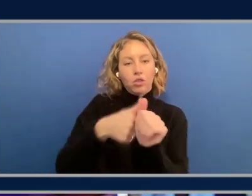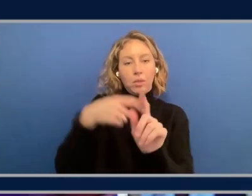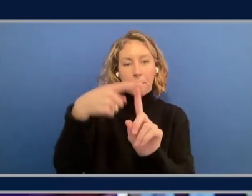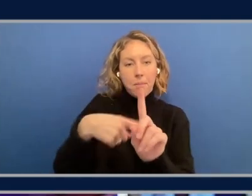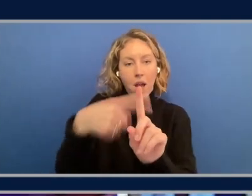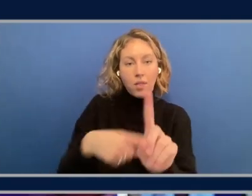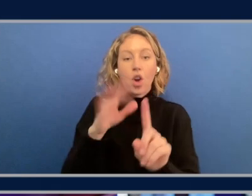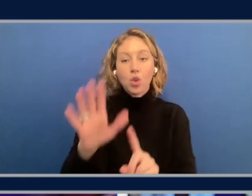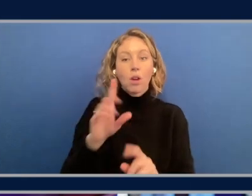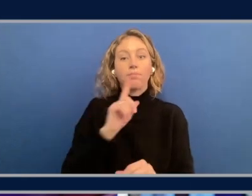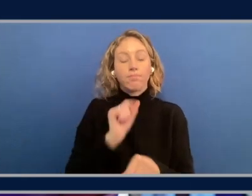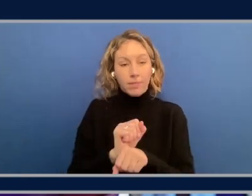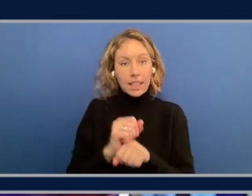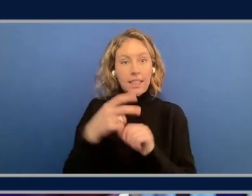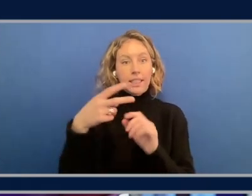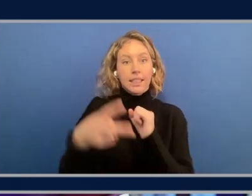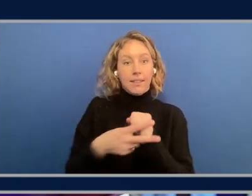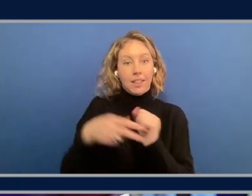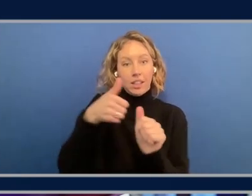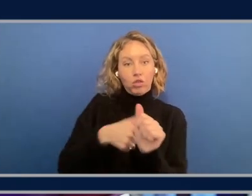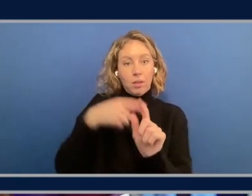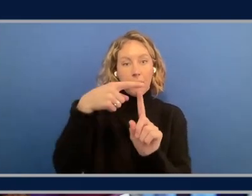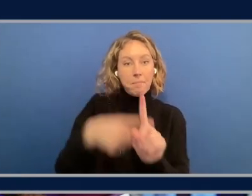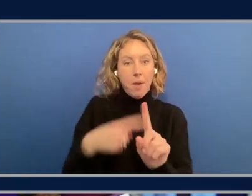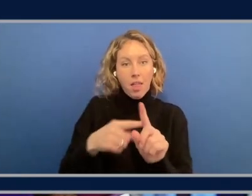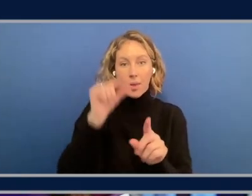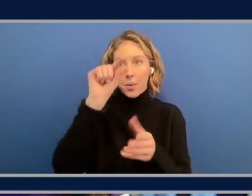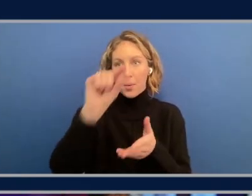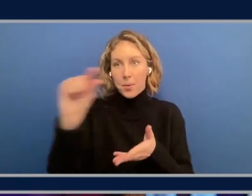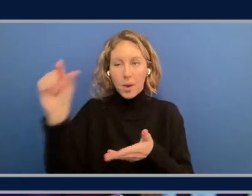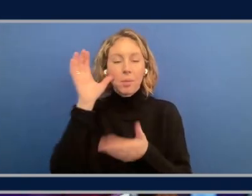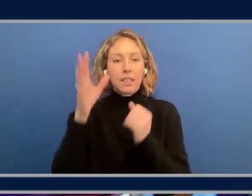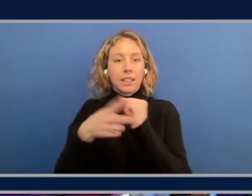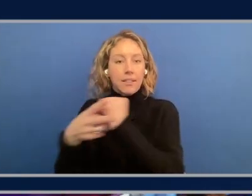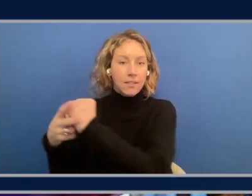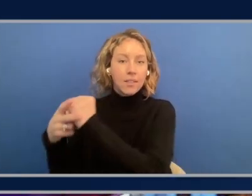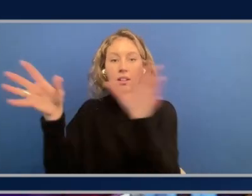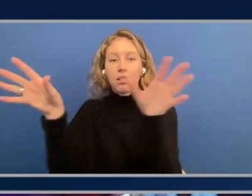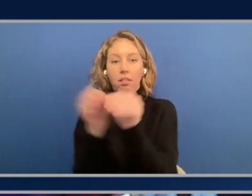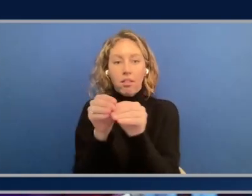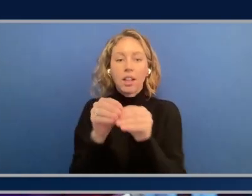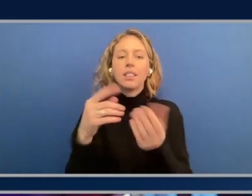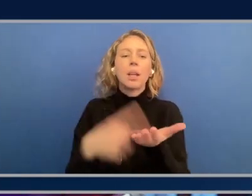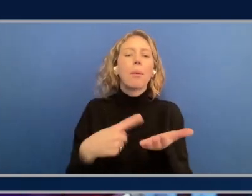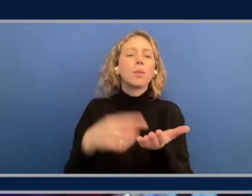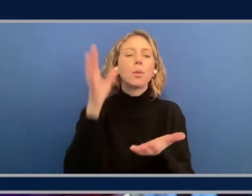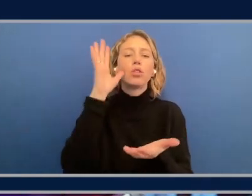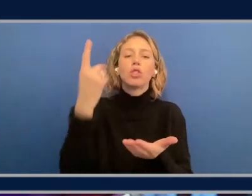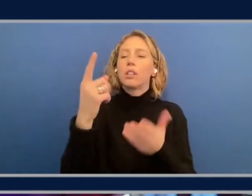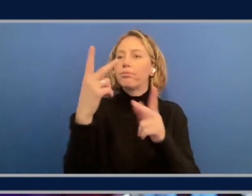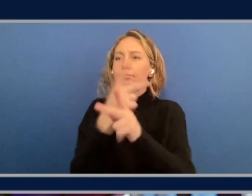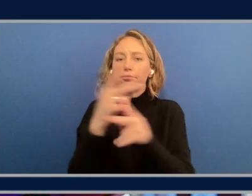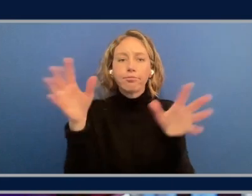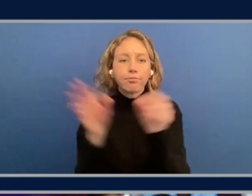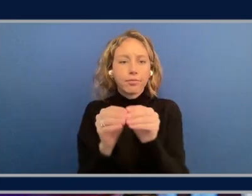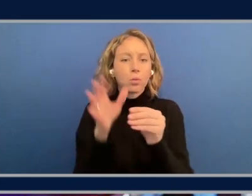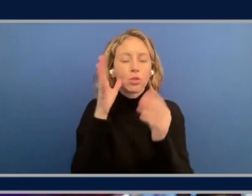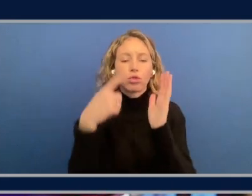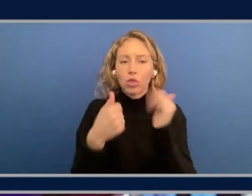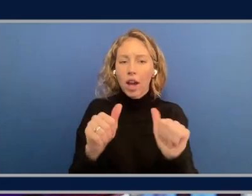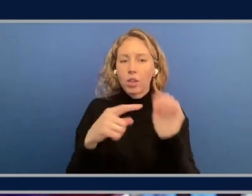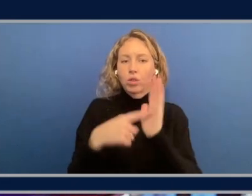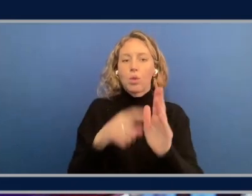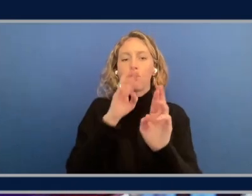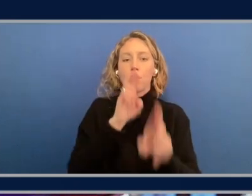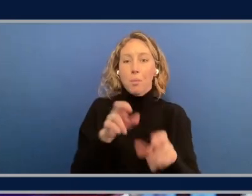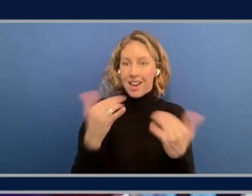savings were each month, which is awesome because normally it's like, okay, let's go ahead and quantify it. Let's do like cost and usage report. Let's try to do that. And now we actually can